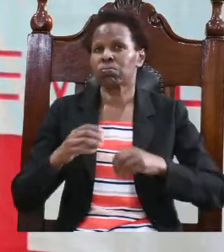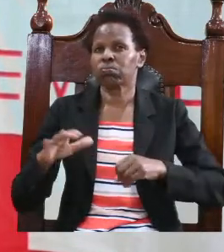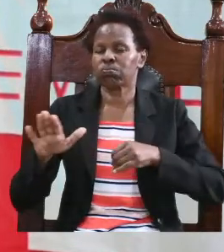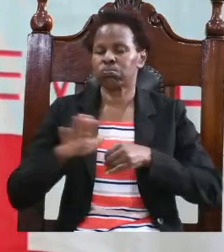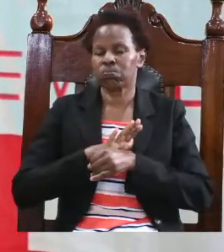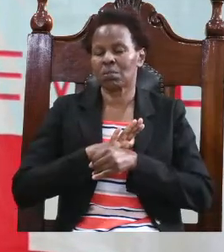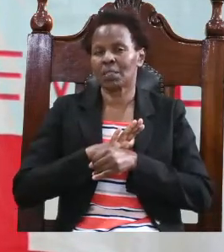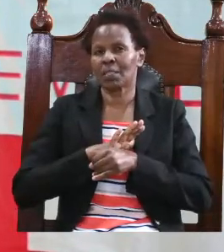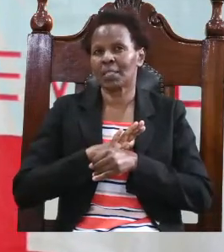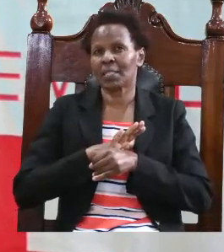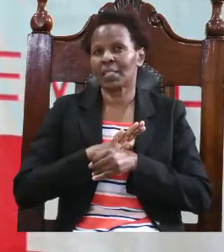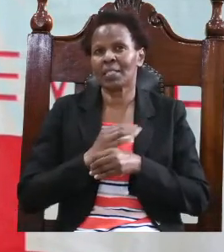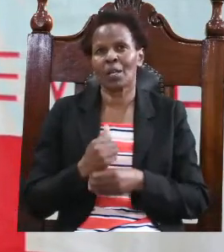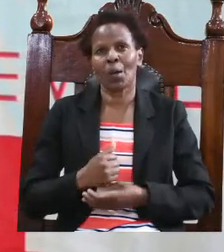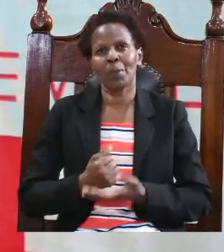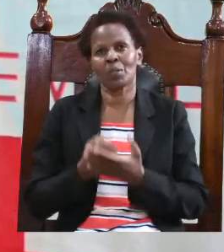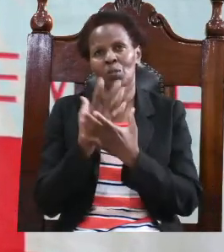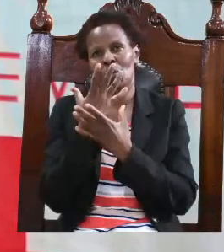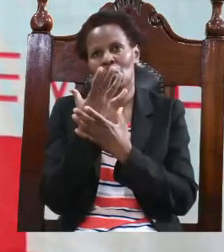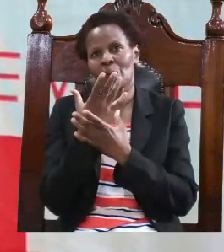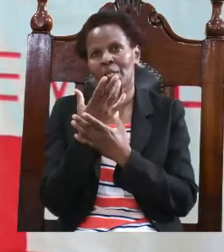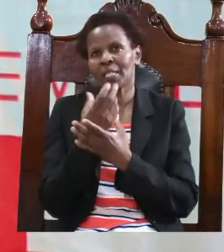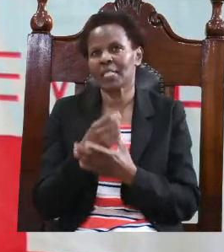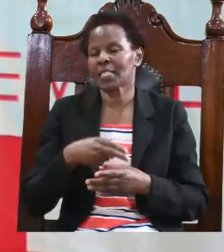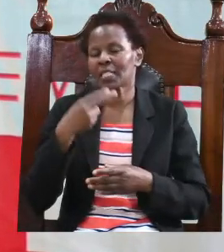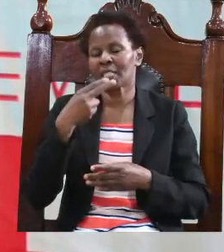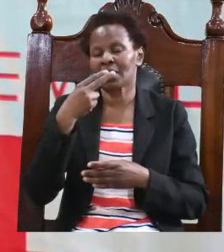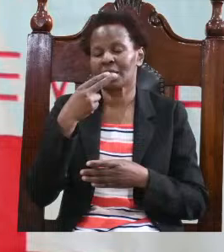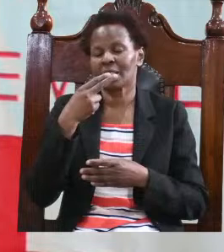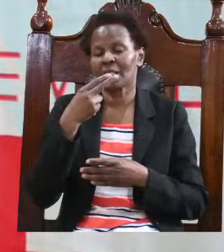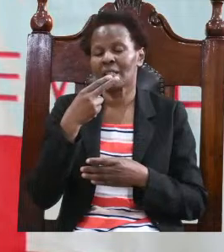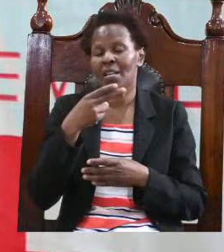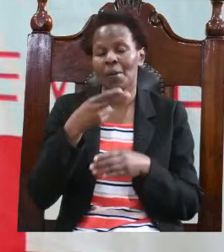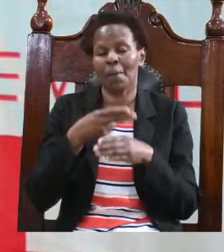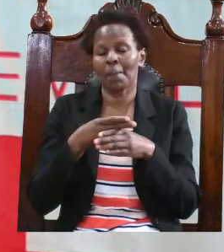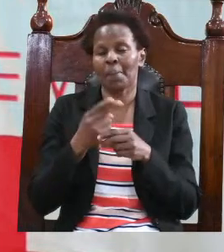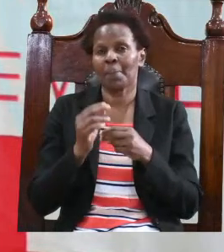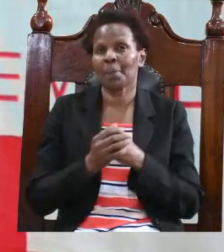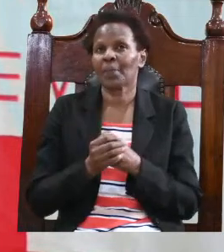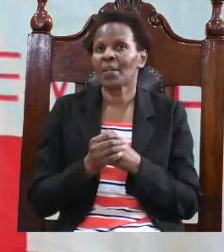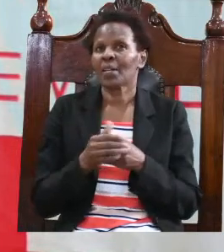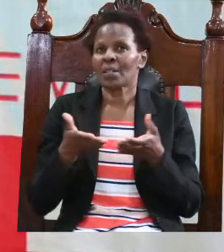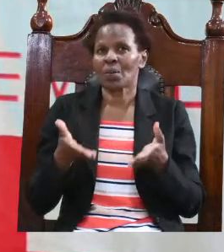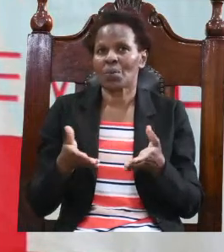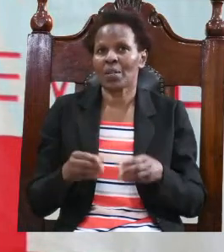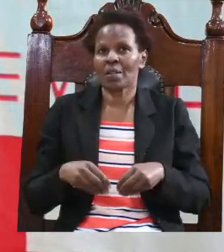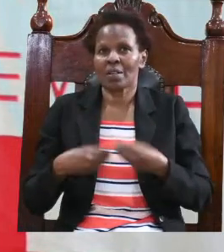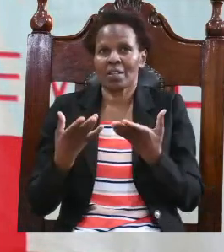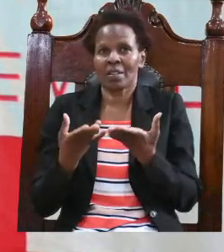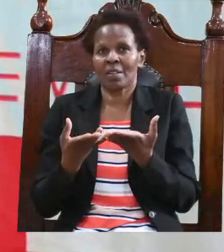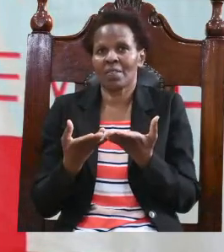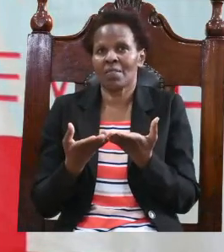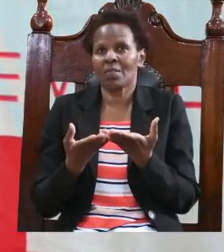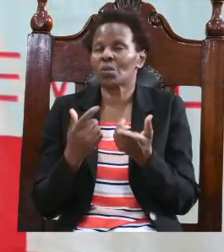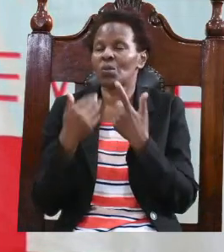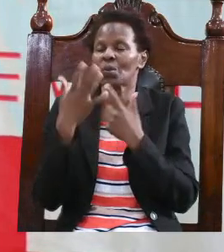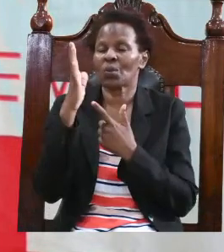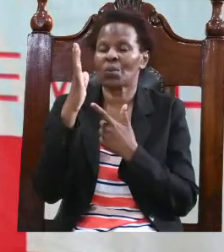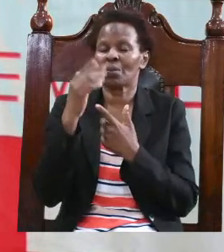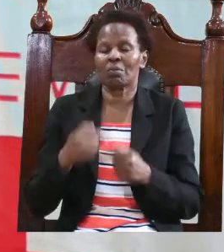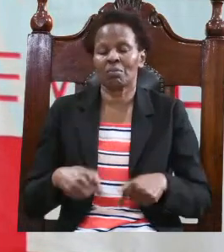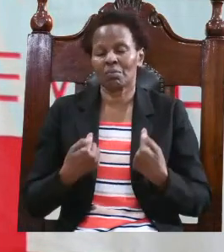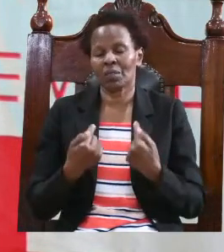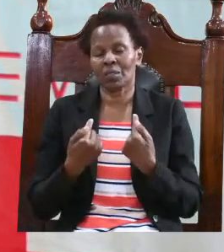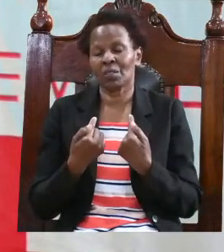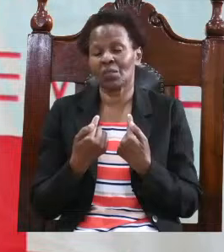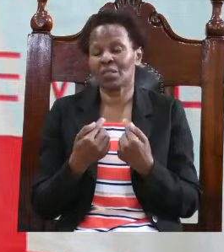and help us grow in grace to the glory of your most high name. And here we offer and present to you our very selves